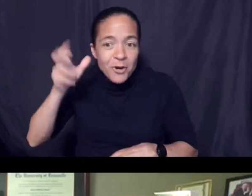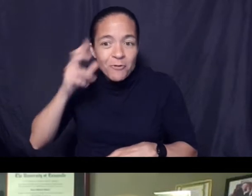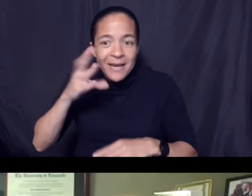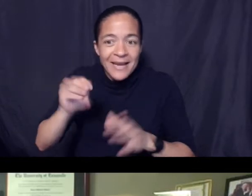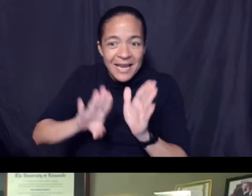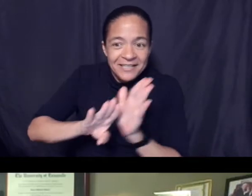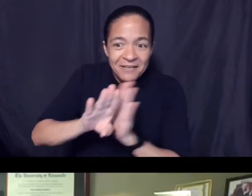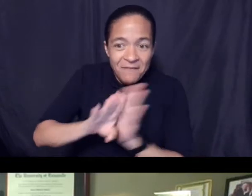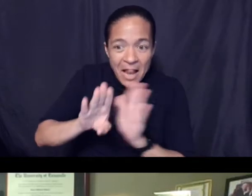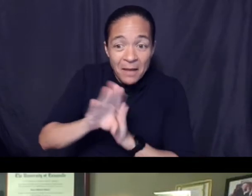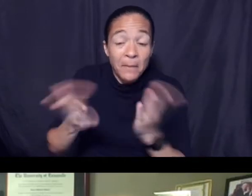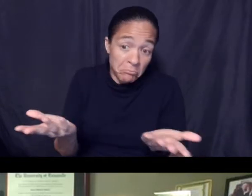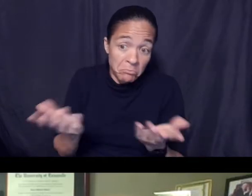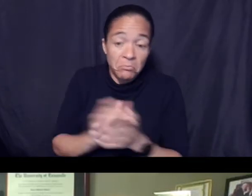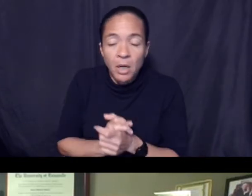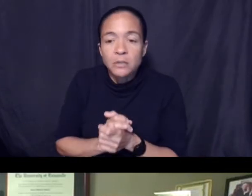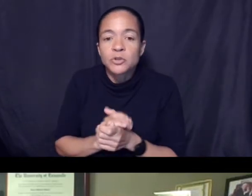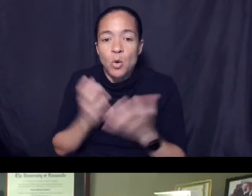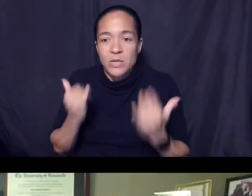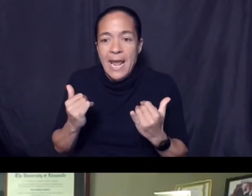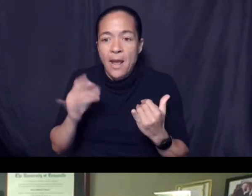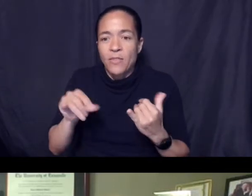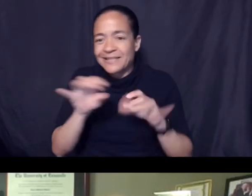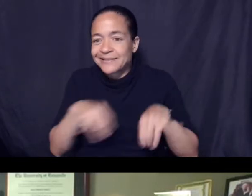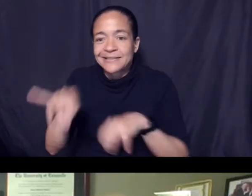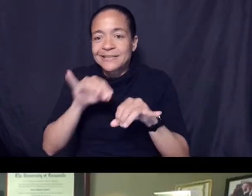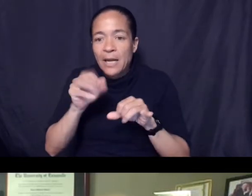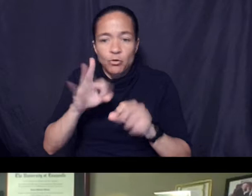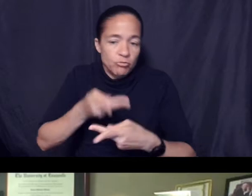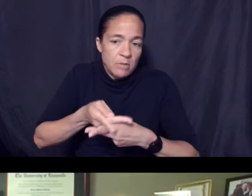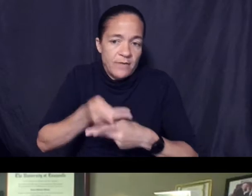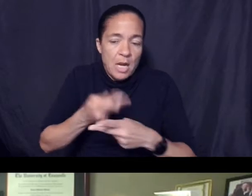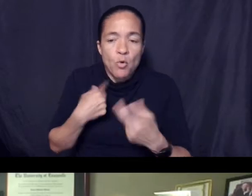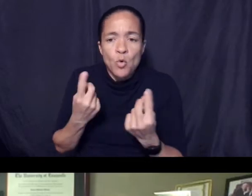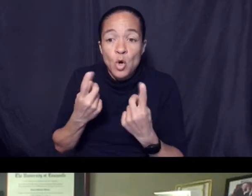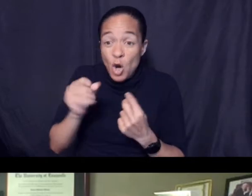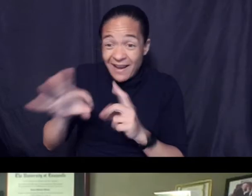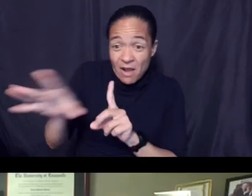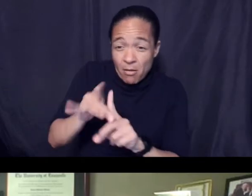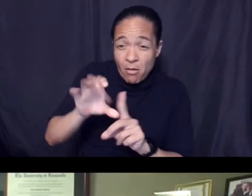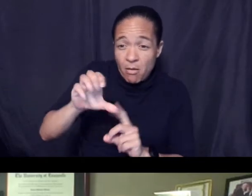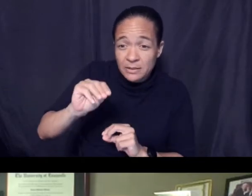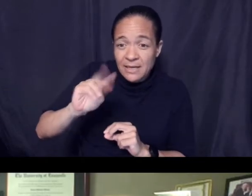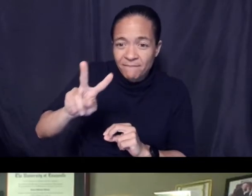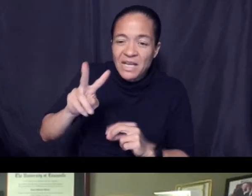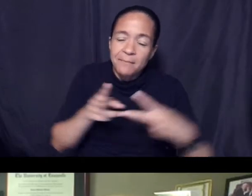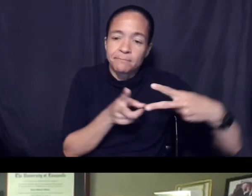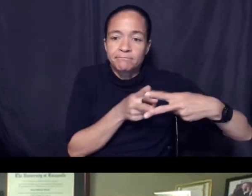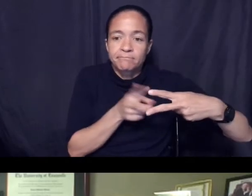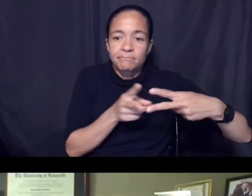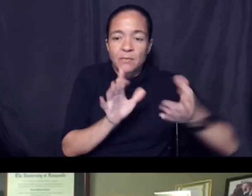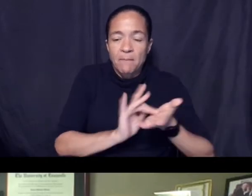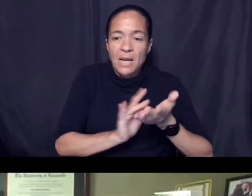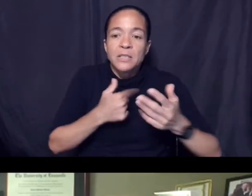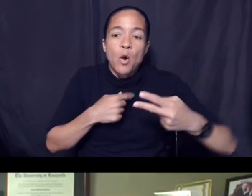so this is currently our standard of care in terms of what we do for babies with congenital CMV is that they usually are on